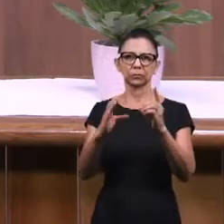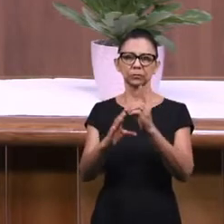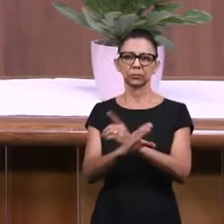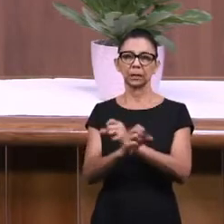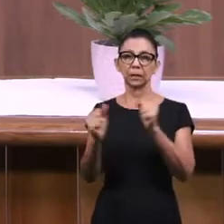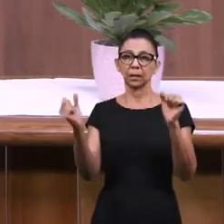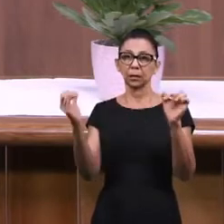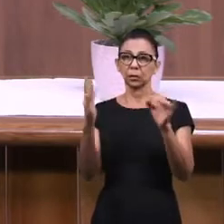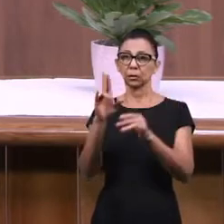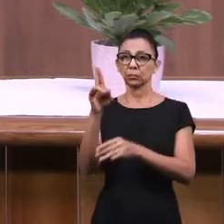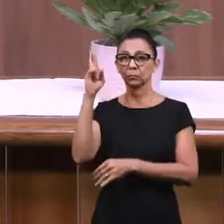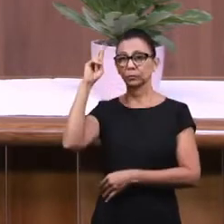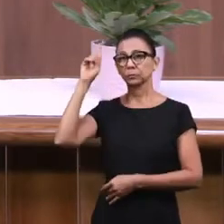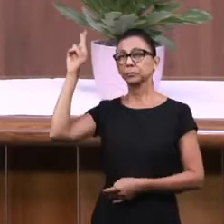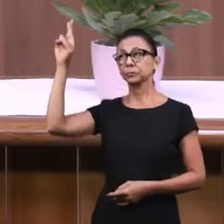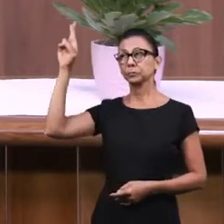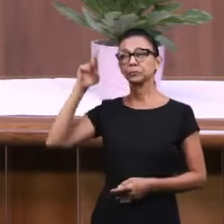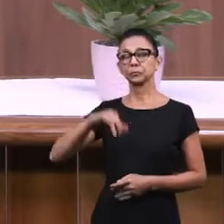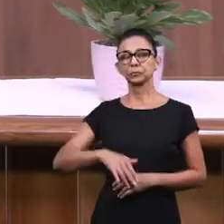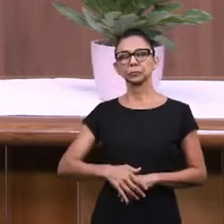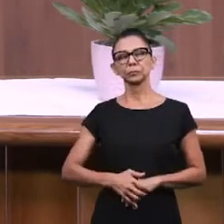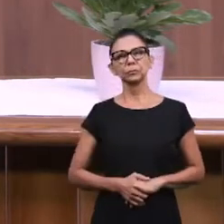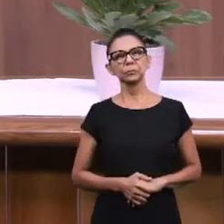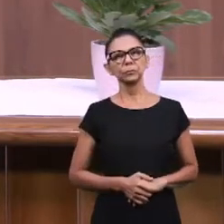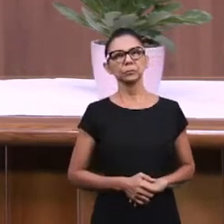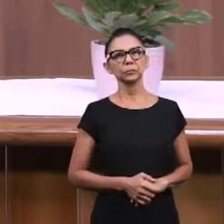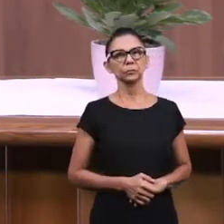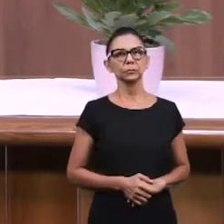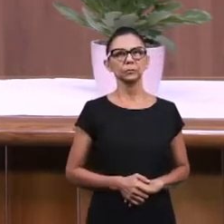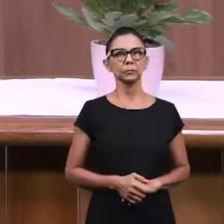service by praying to the Lord.